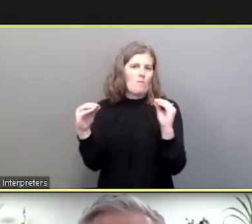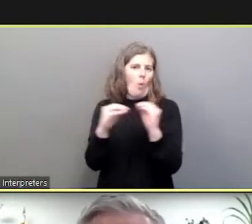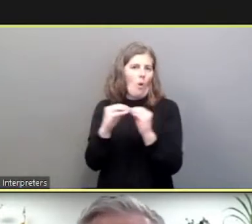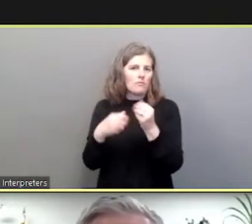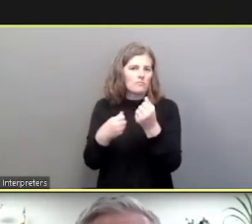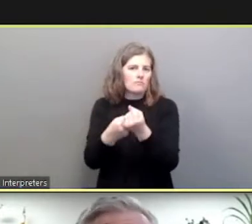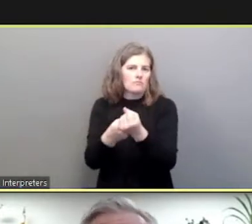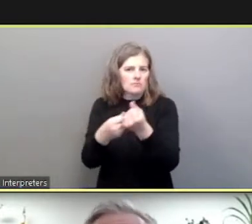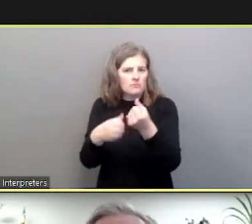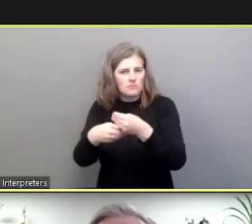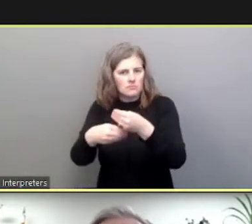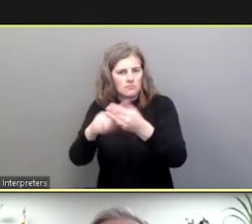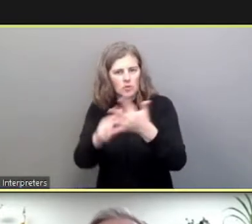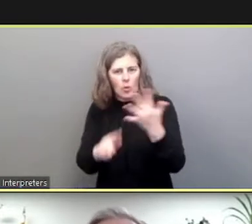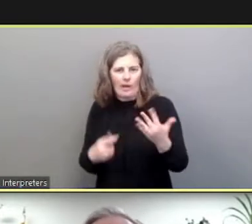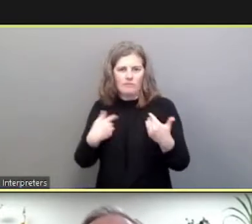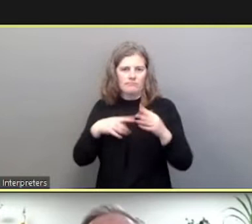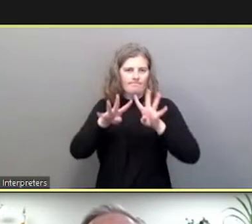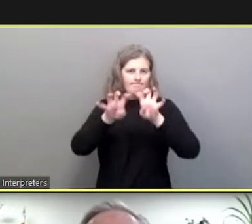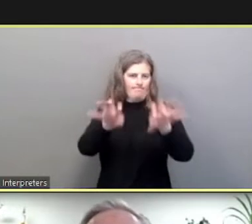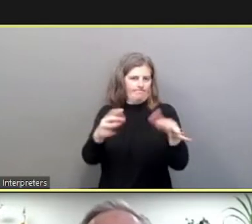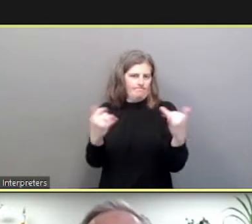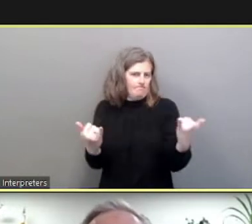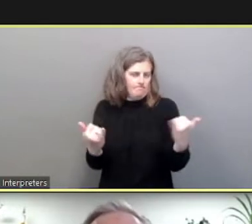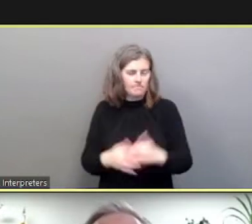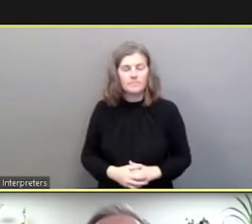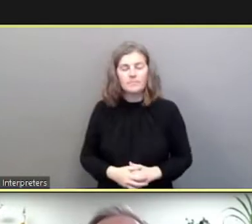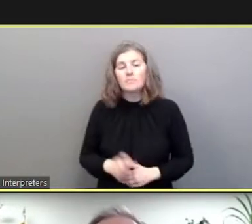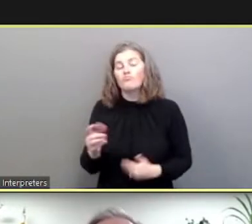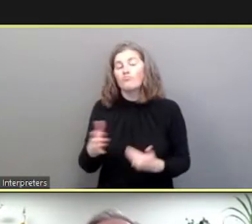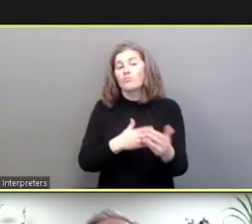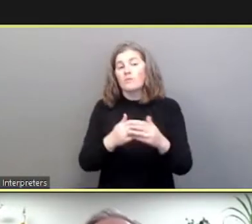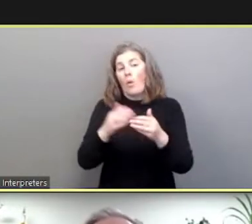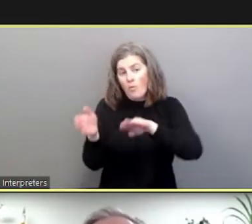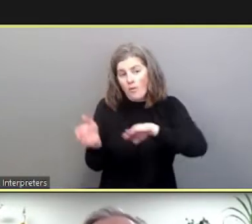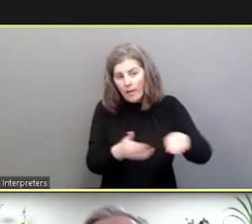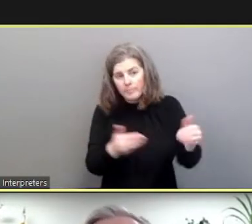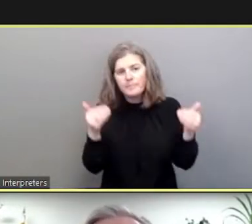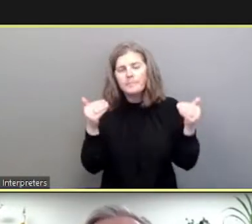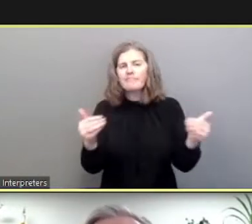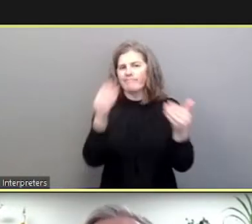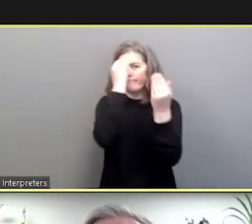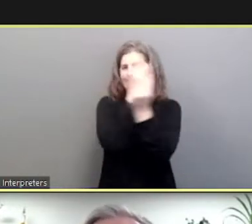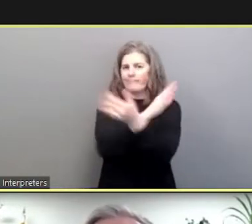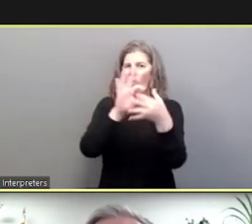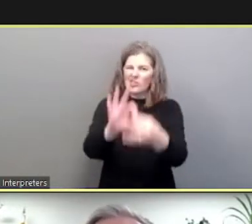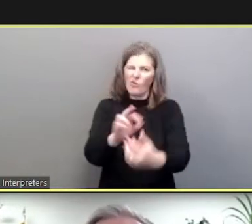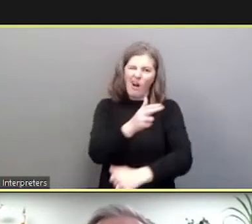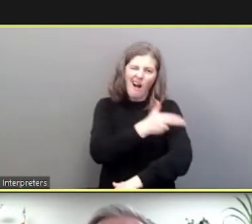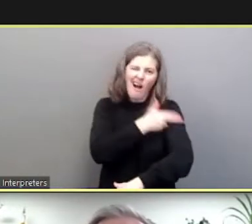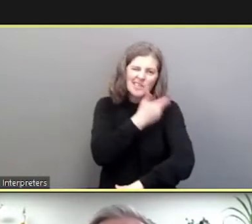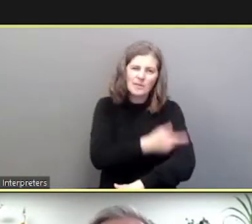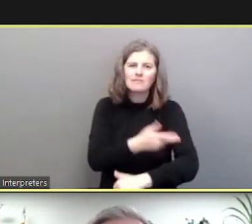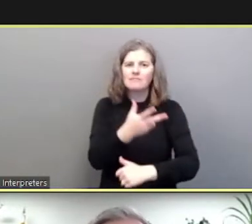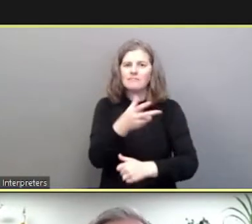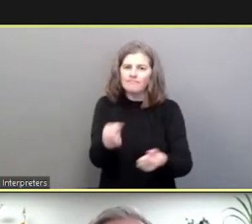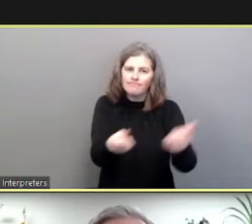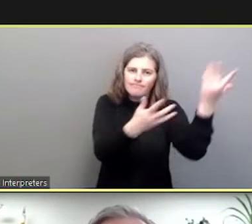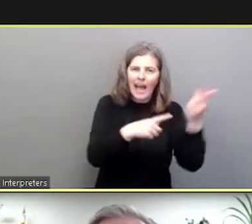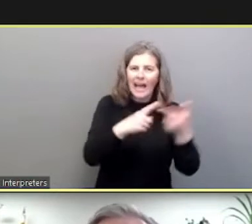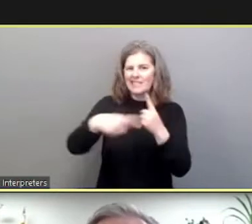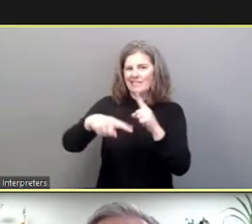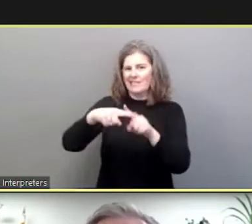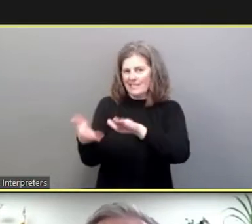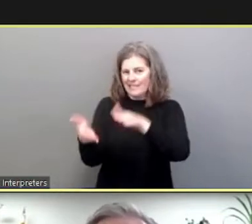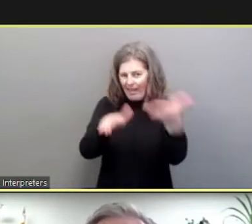boosters going forward. We just have no way of knowing that now. Okay, let's move on and update you all on hospitalizations and deaths. Again,